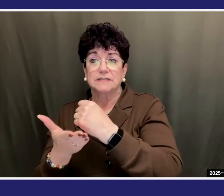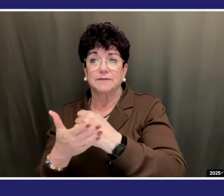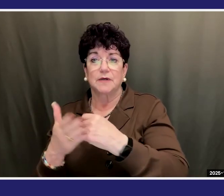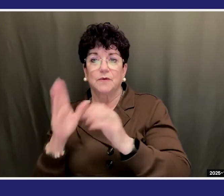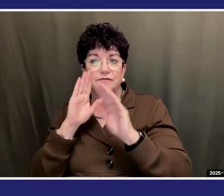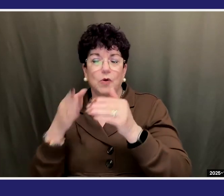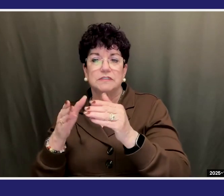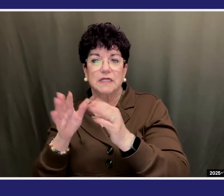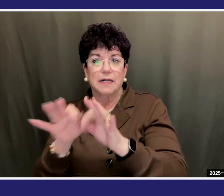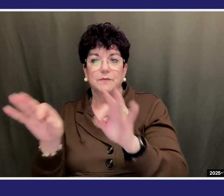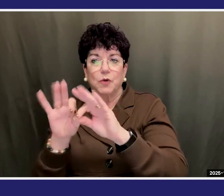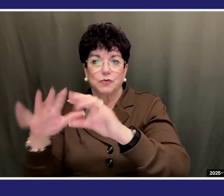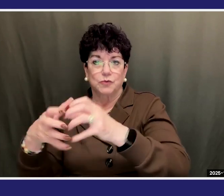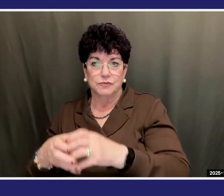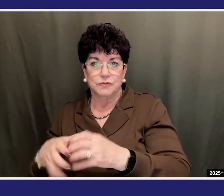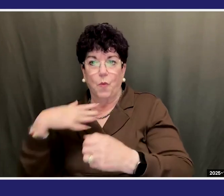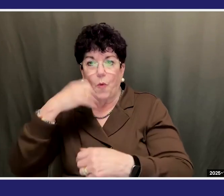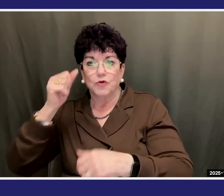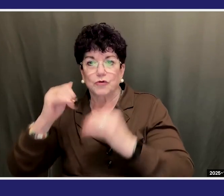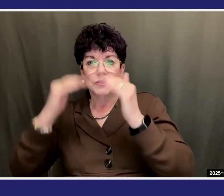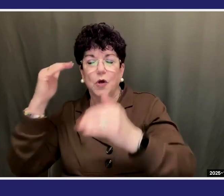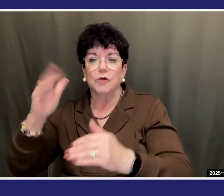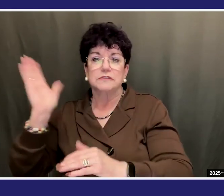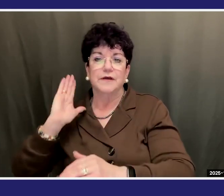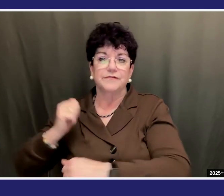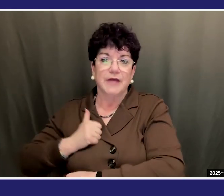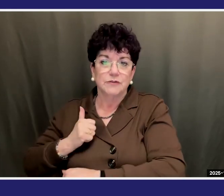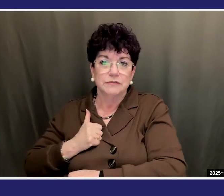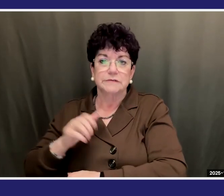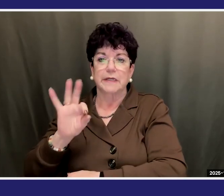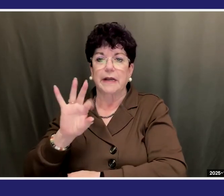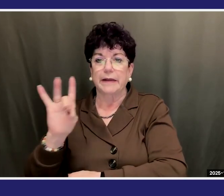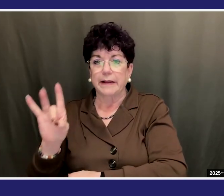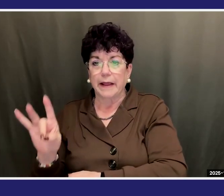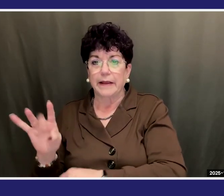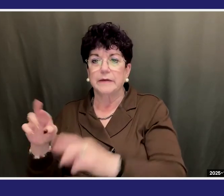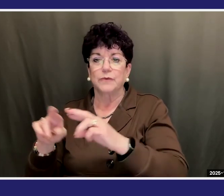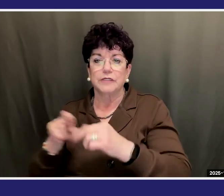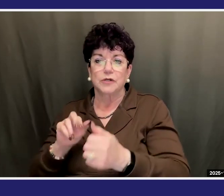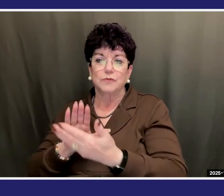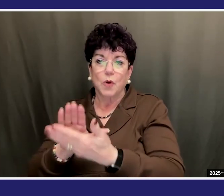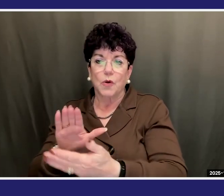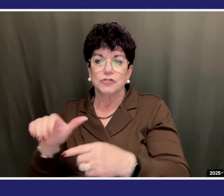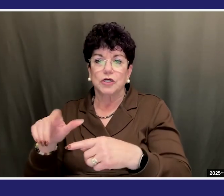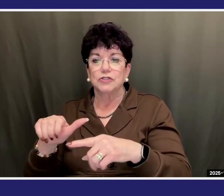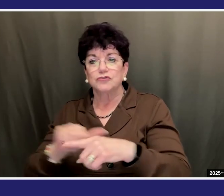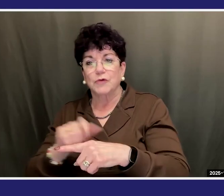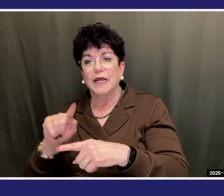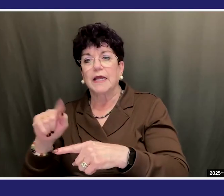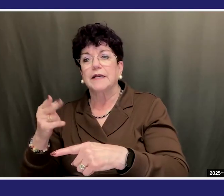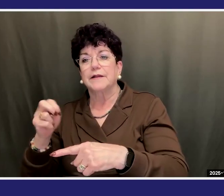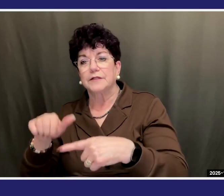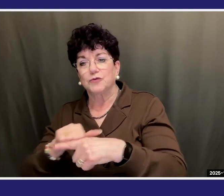adult behavioral health, the veterans, 988, regional approaches, train the trainer models, CDEP, and tribal